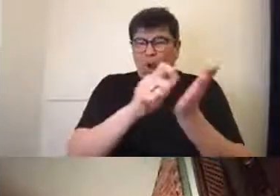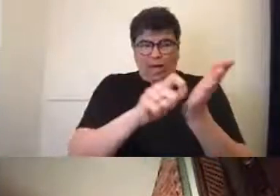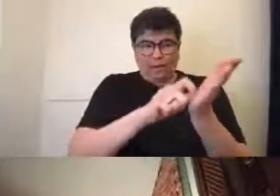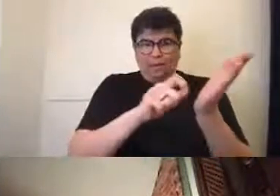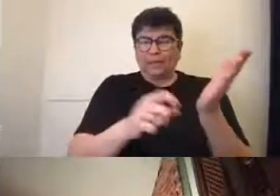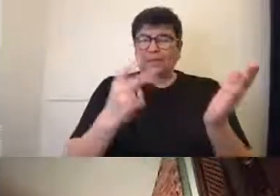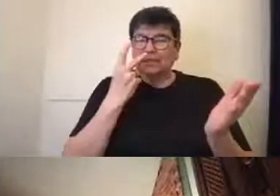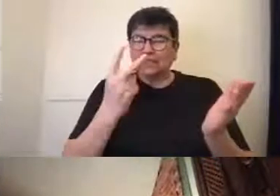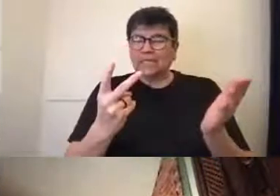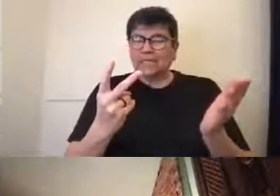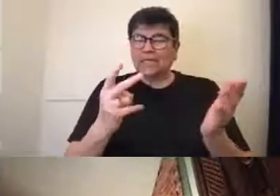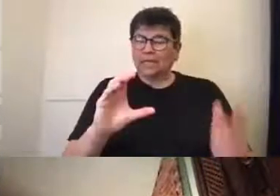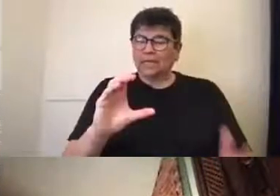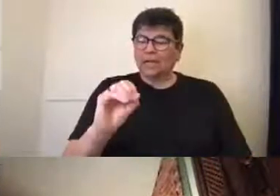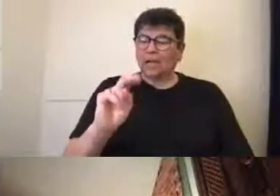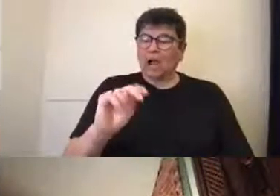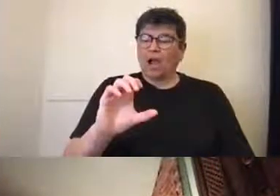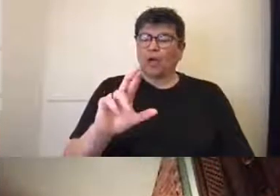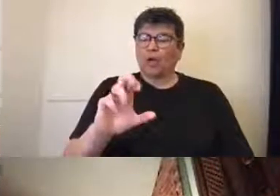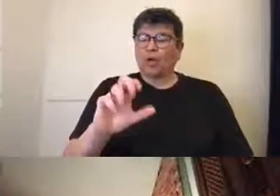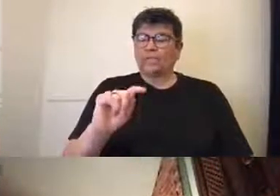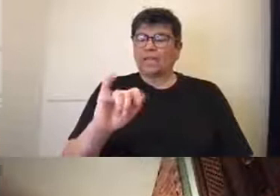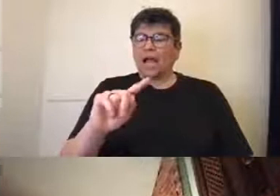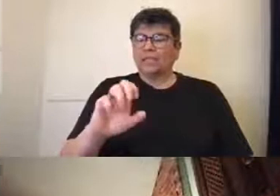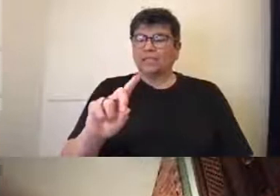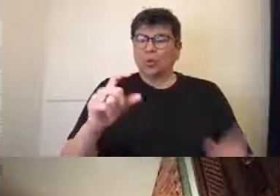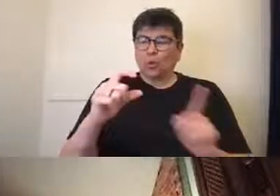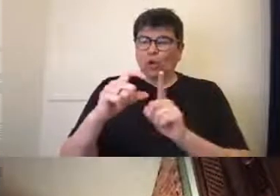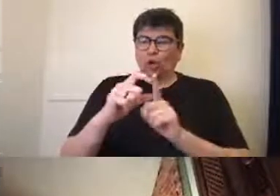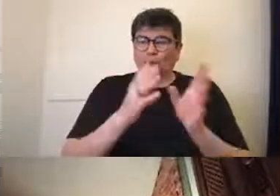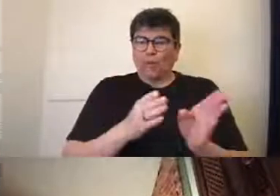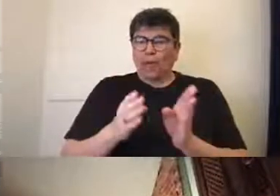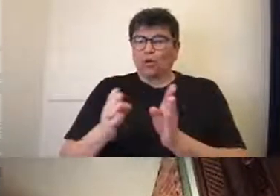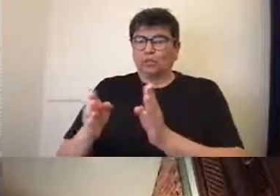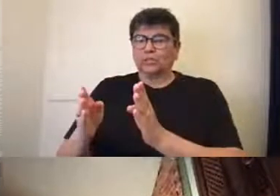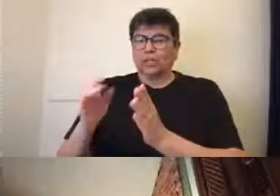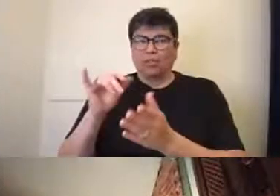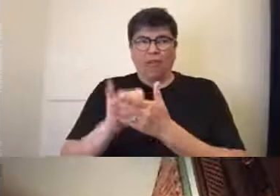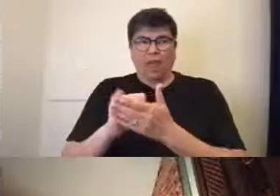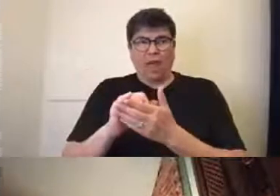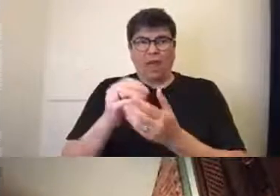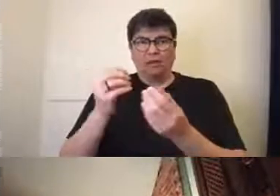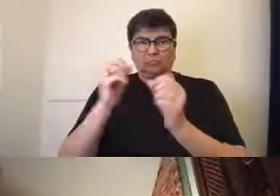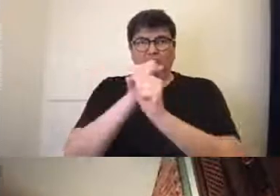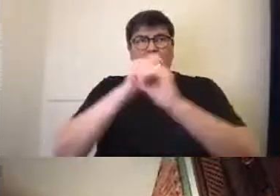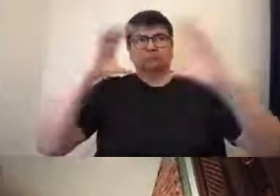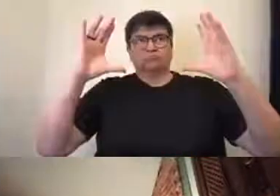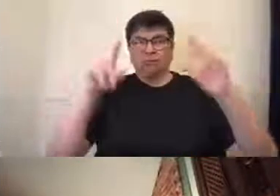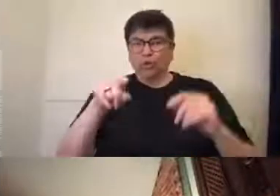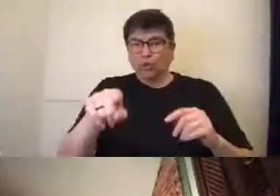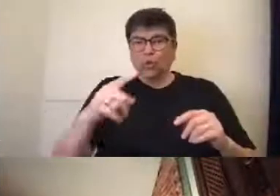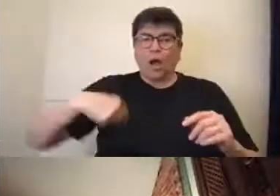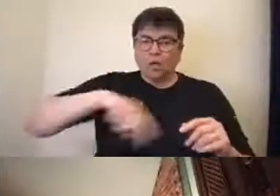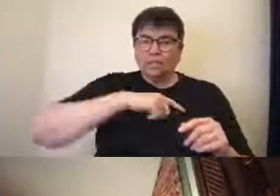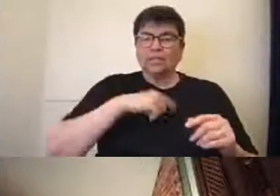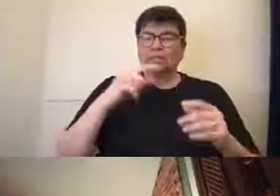like concretized like word patterns ultimately that bring us slash you like into